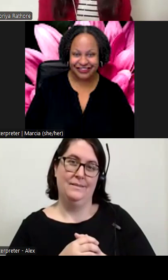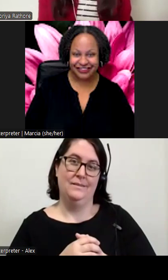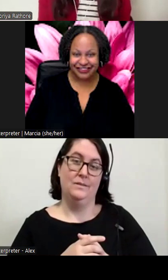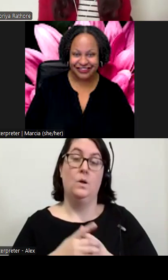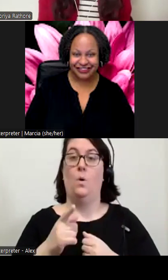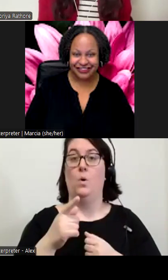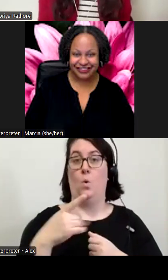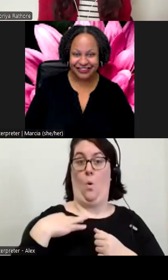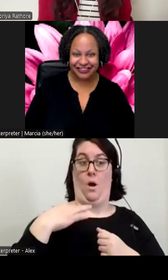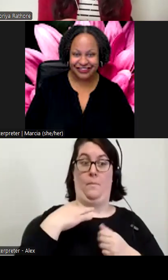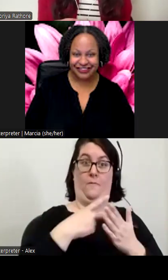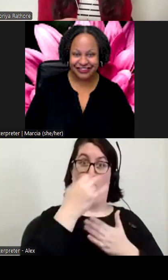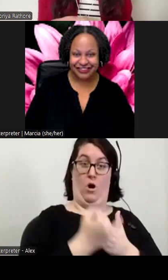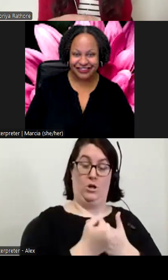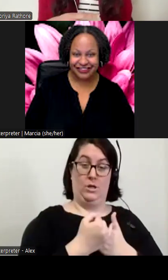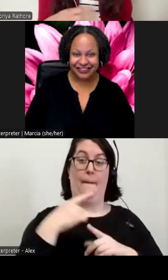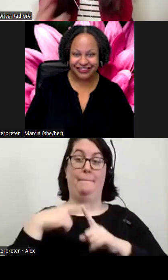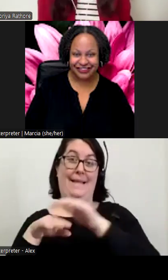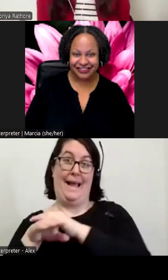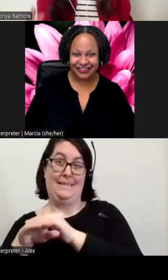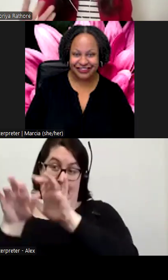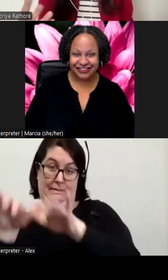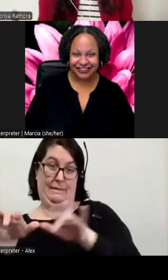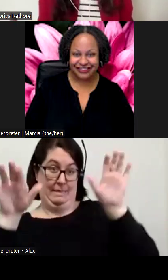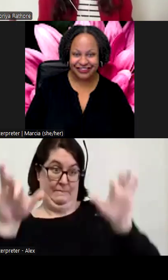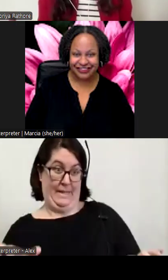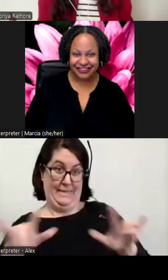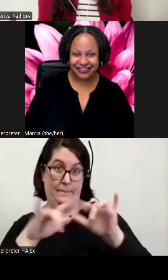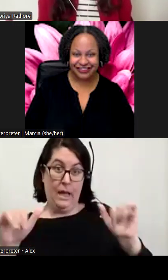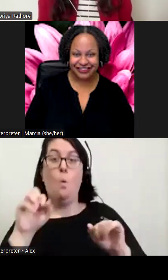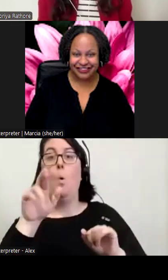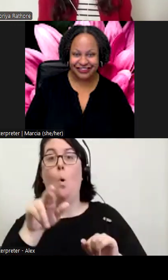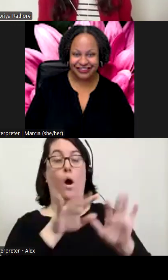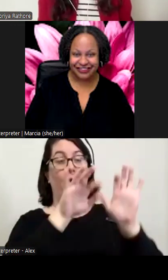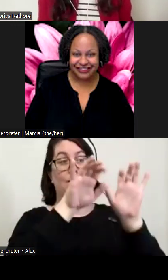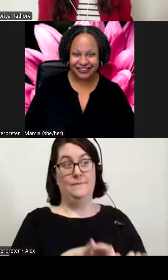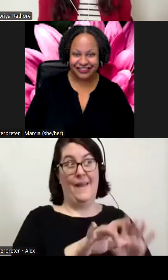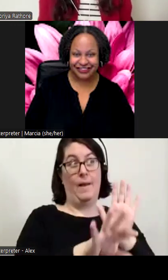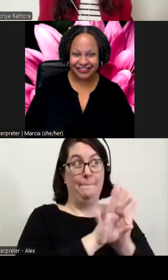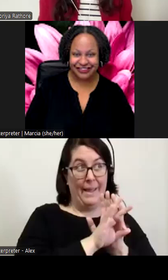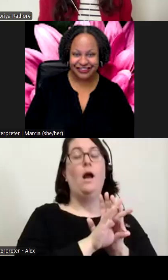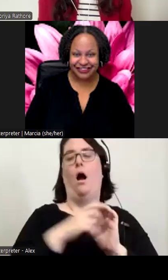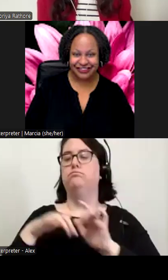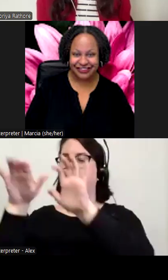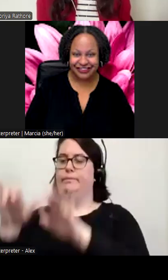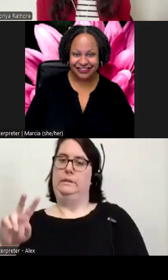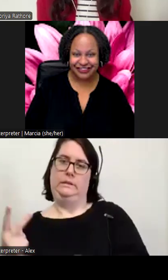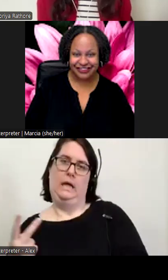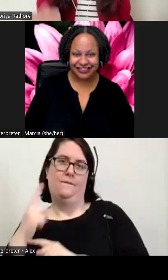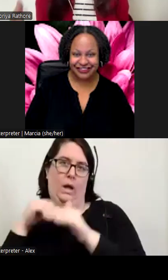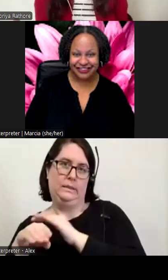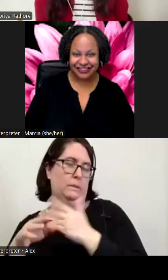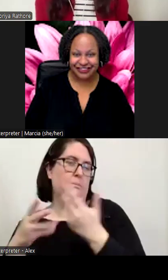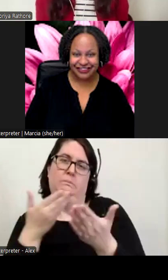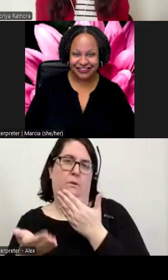same time as your project grant, or you can wait until you receive the results of your project grant and